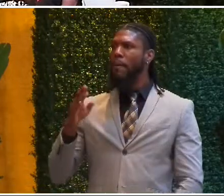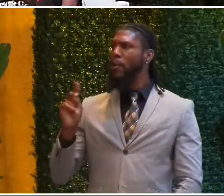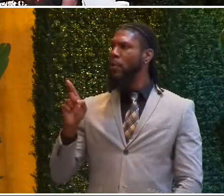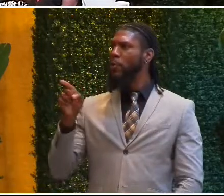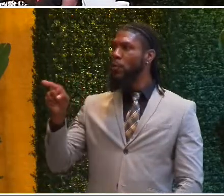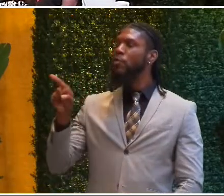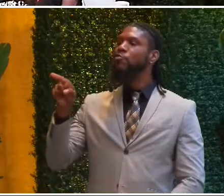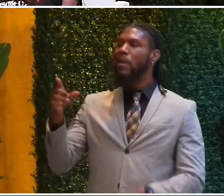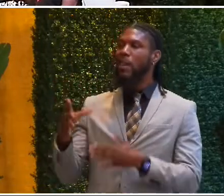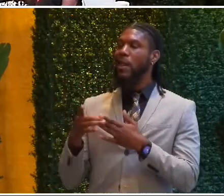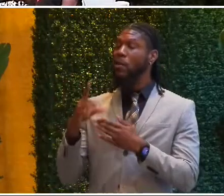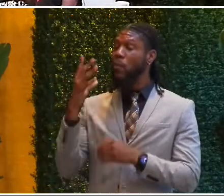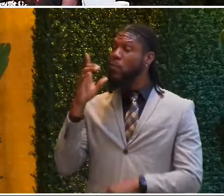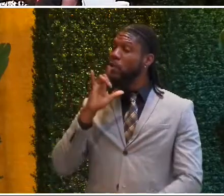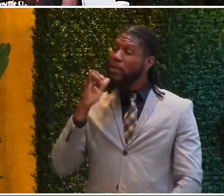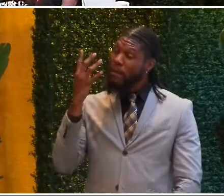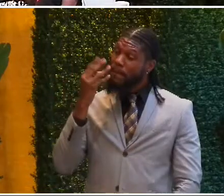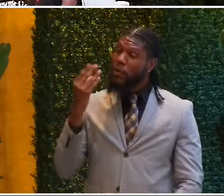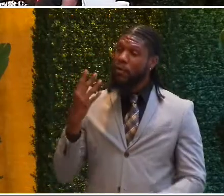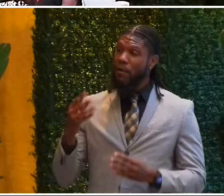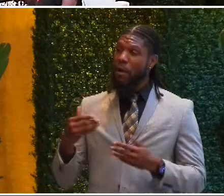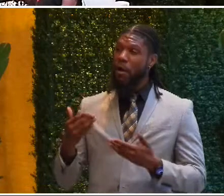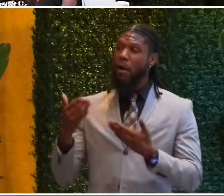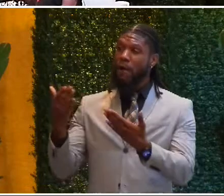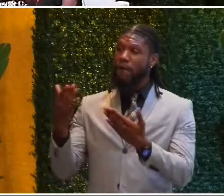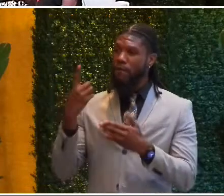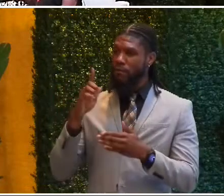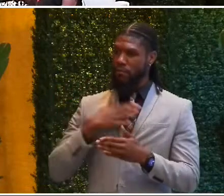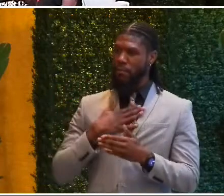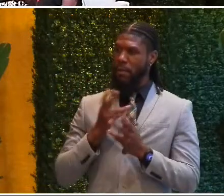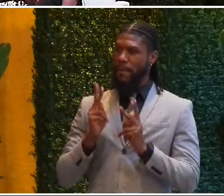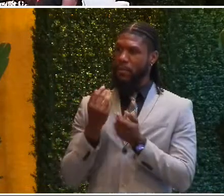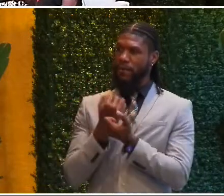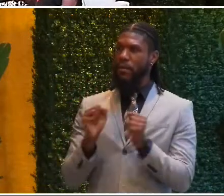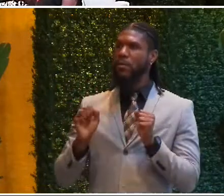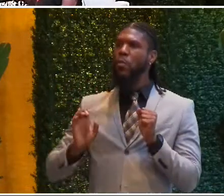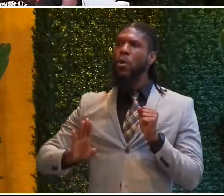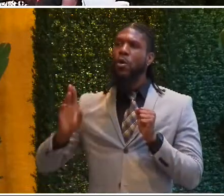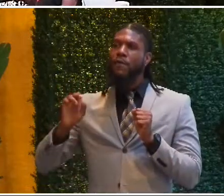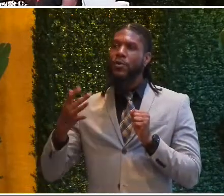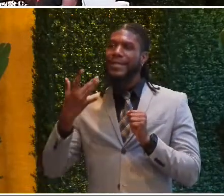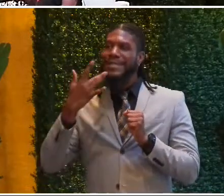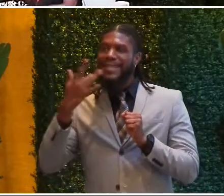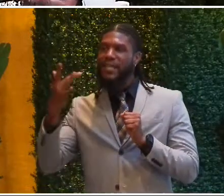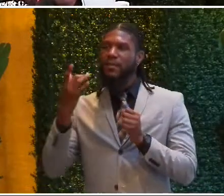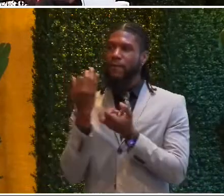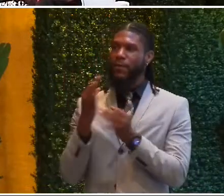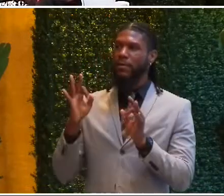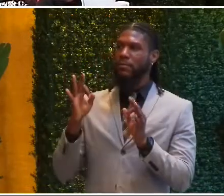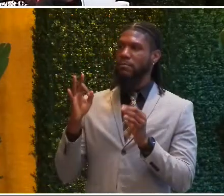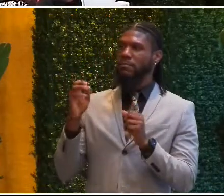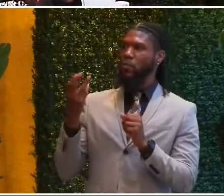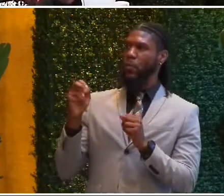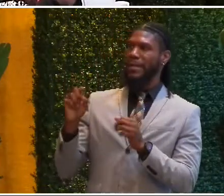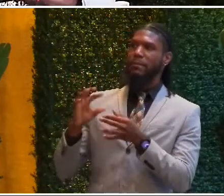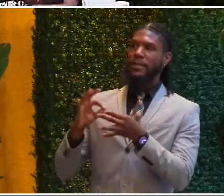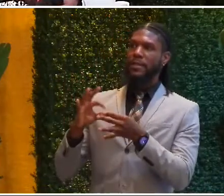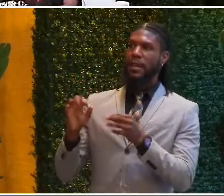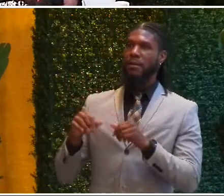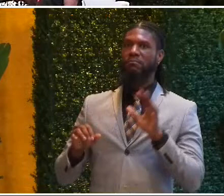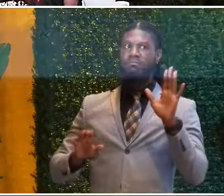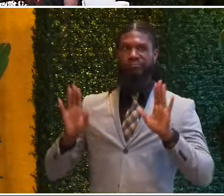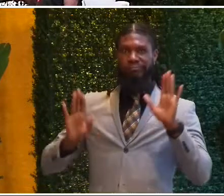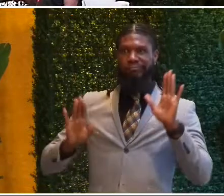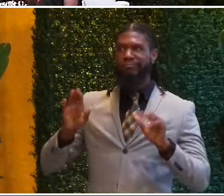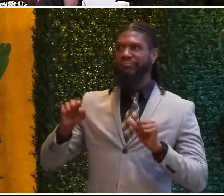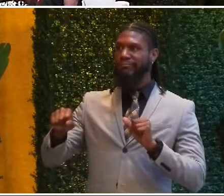in that beautiful offering of, my people are free. Raise your hand if you could taste the freedom when you said that. Yes. We